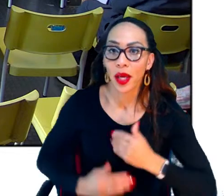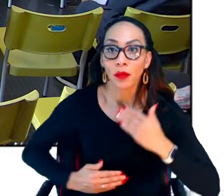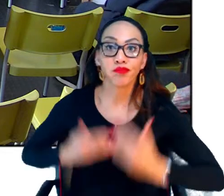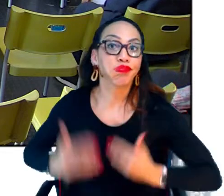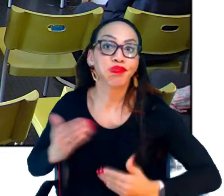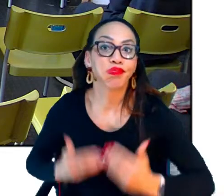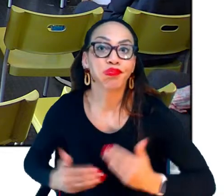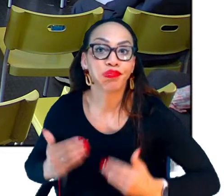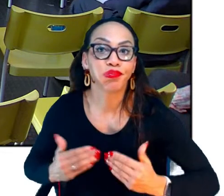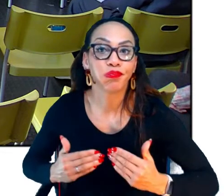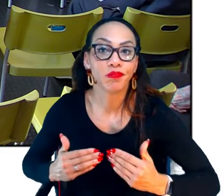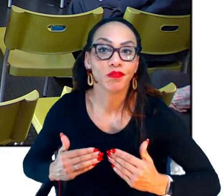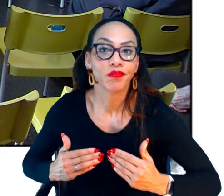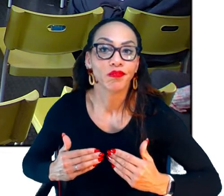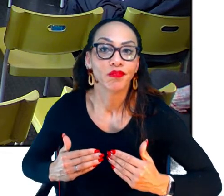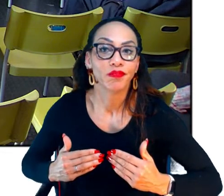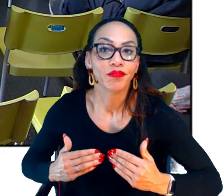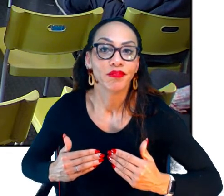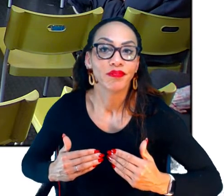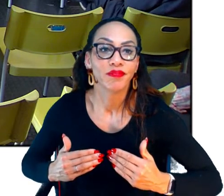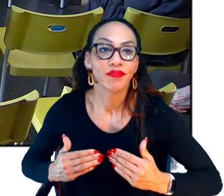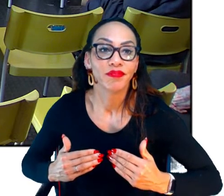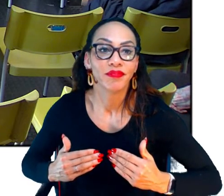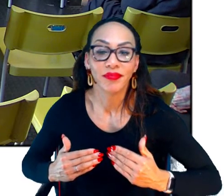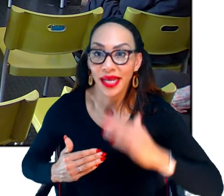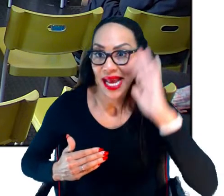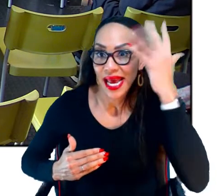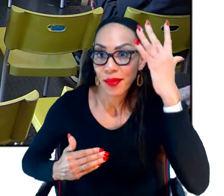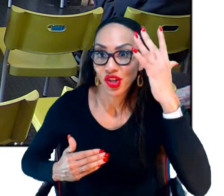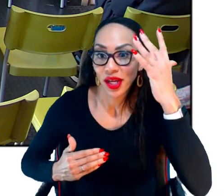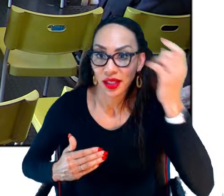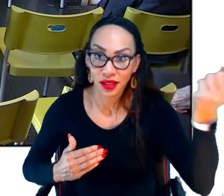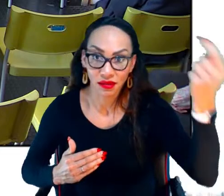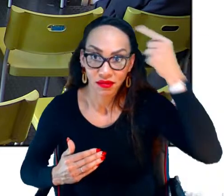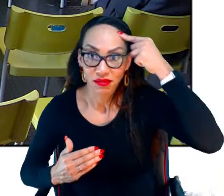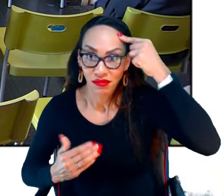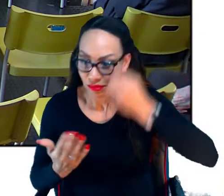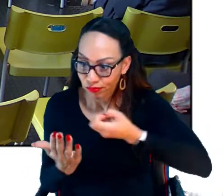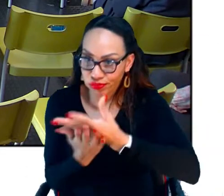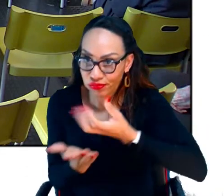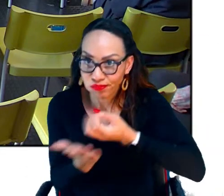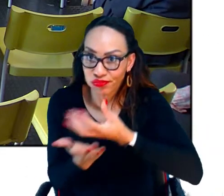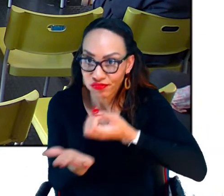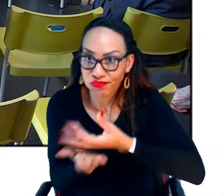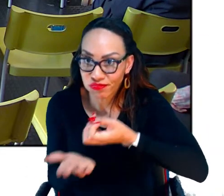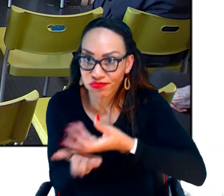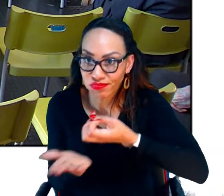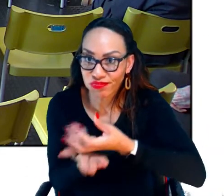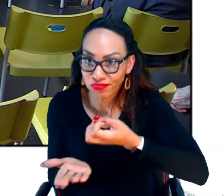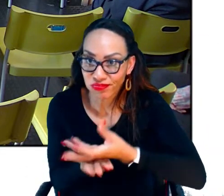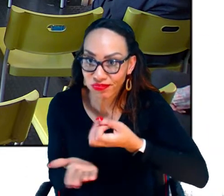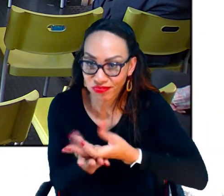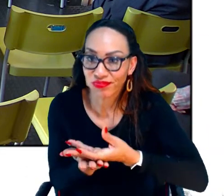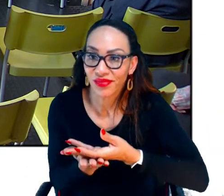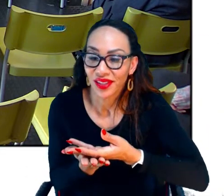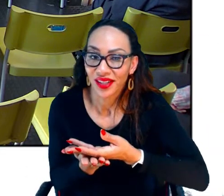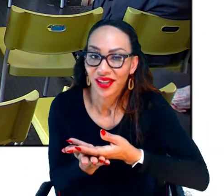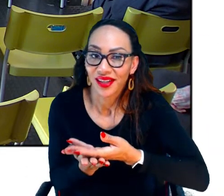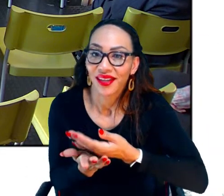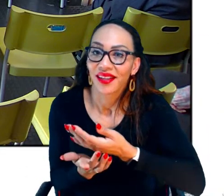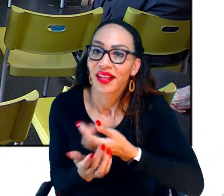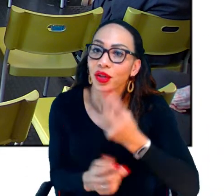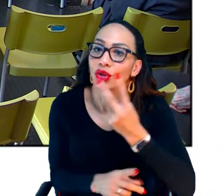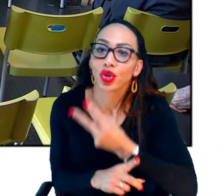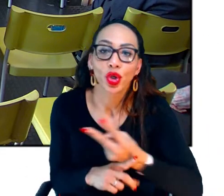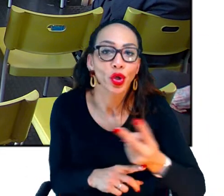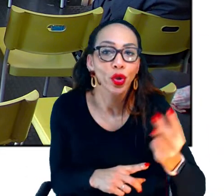there'll be like a kind of flow of different images coming along, and then there'll be 2 or 3 weeks where nothing